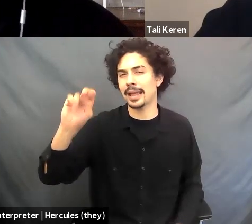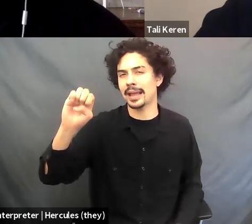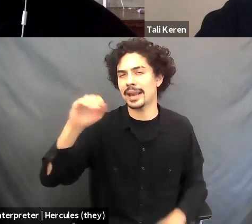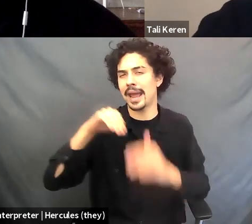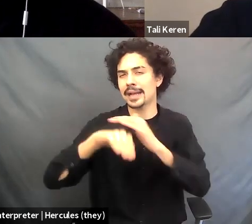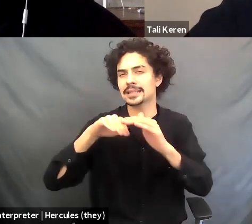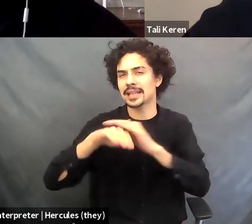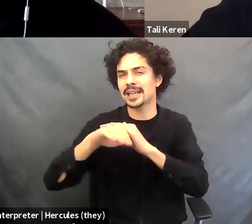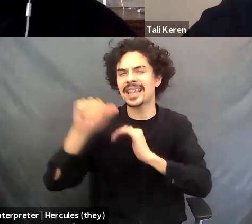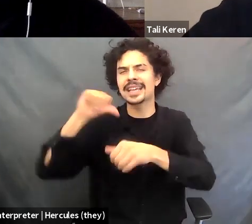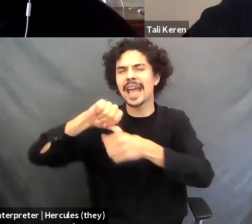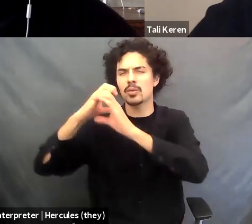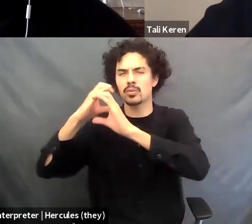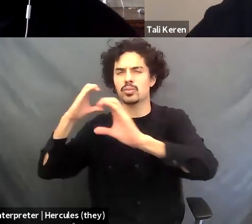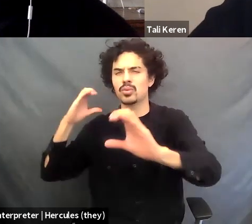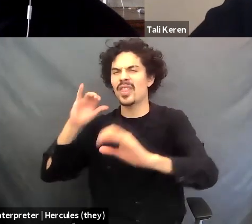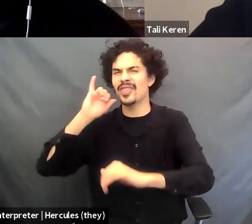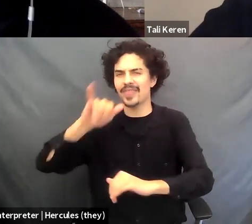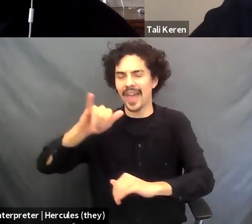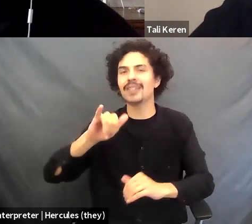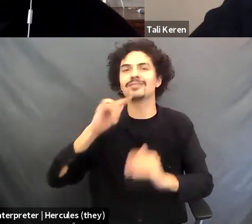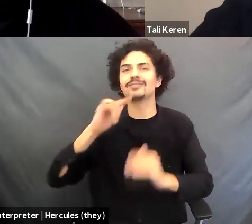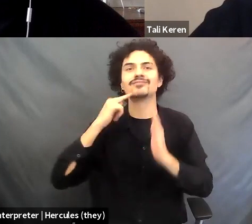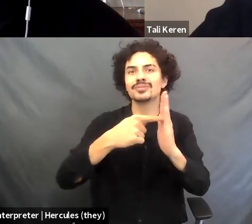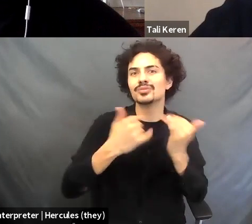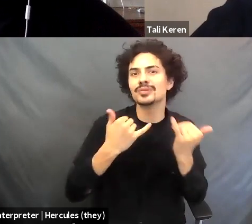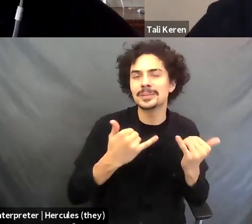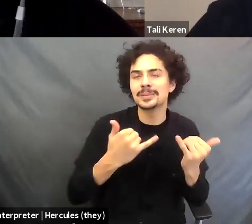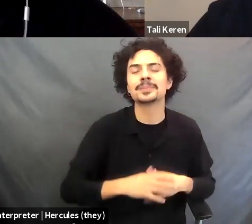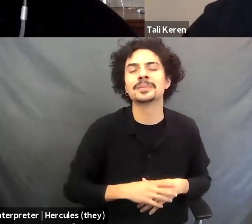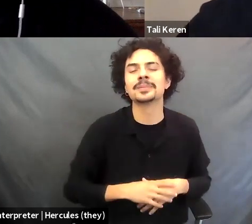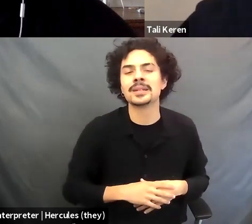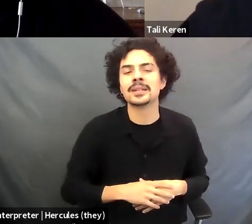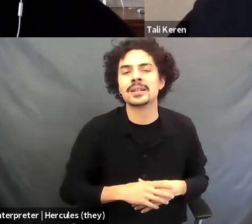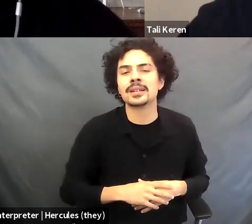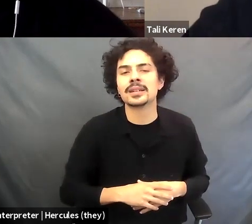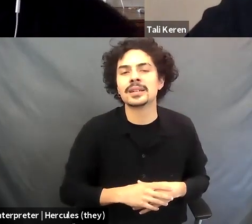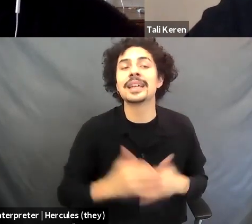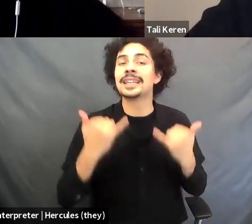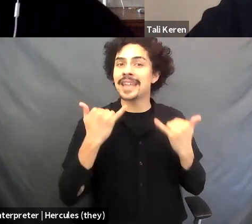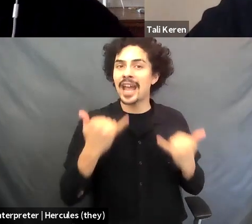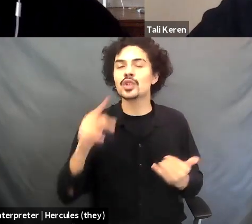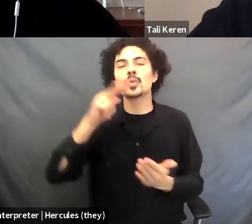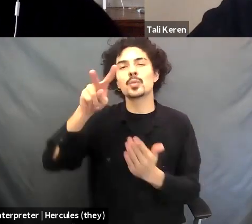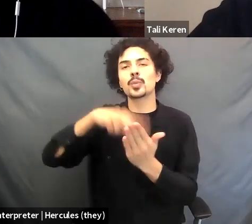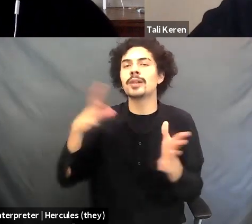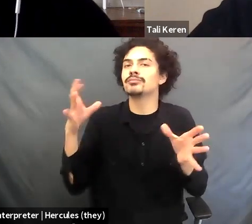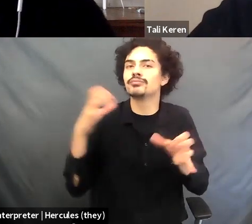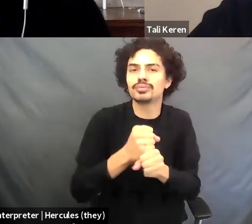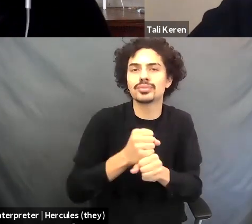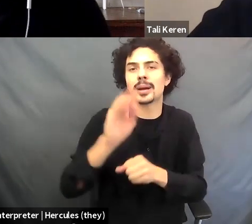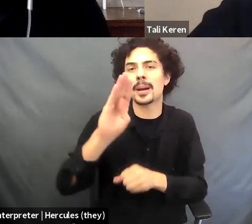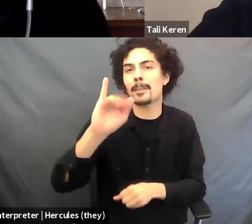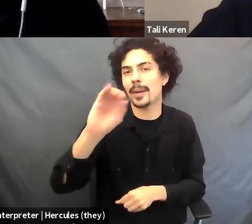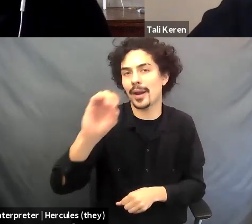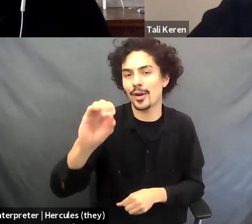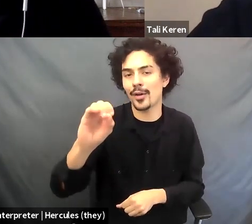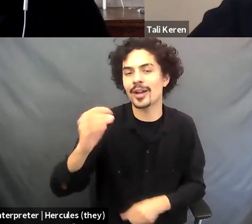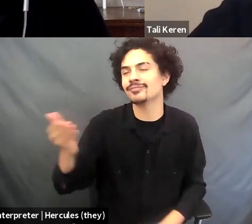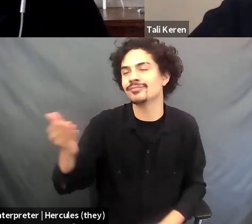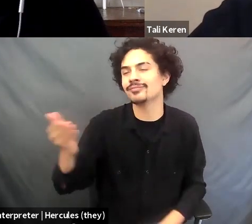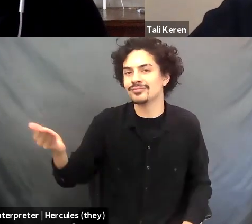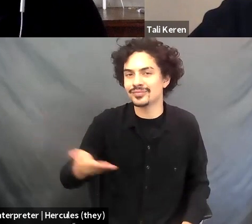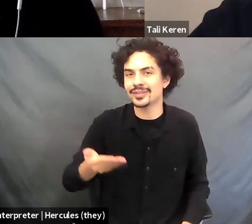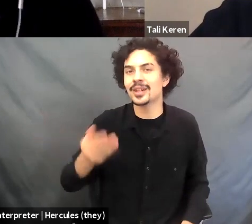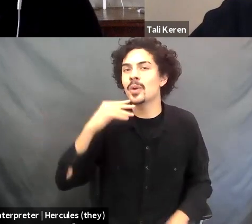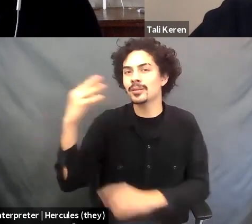incredible work that Sherry does, I'm going to read a brief version of her bio and for this we'd like to invite her to turn her